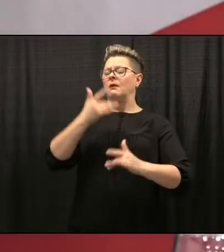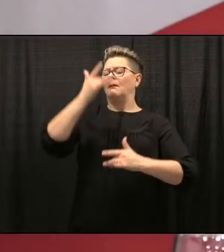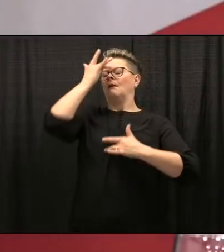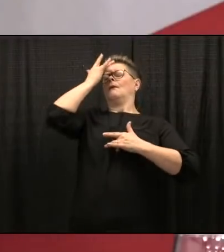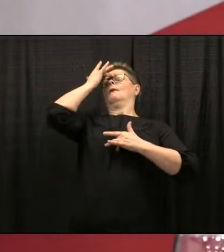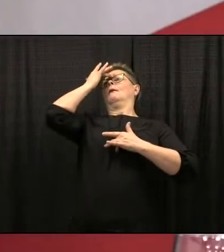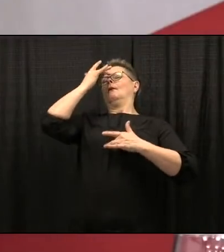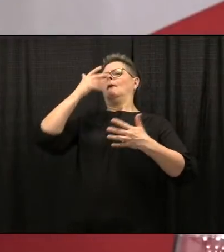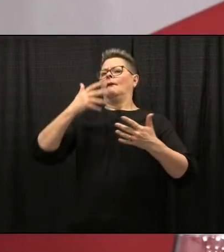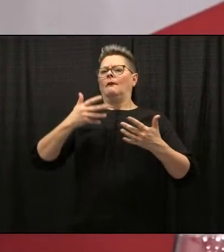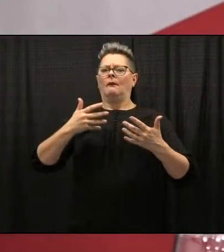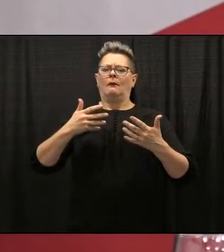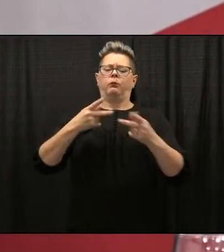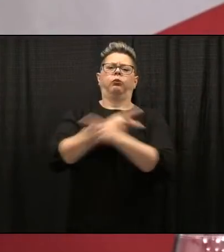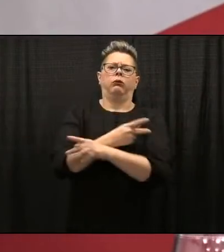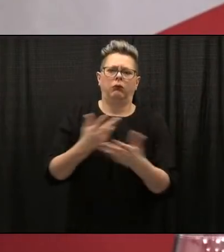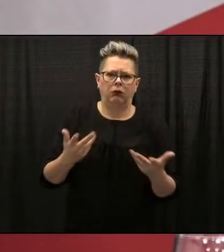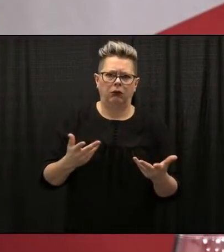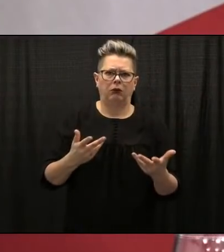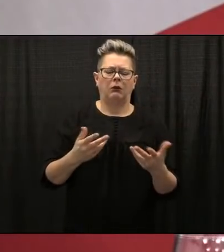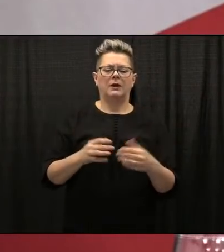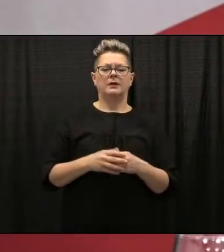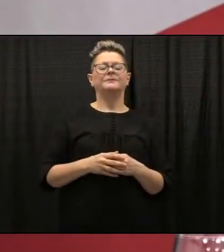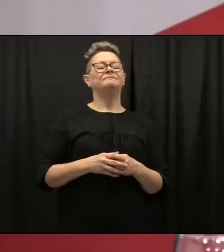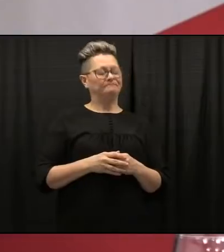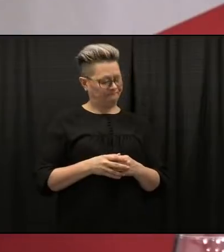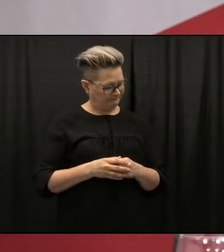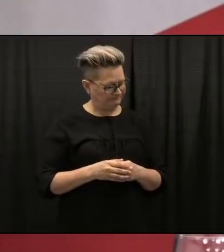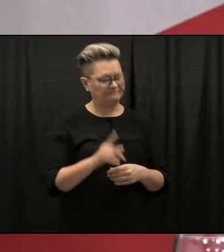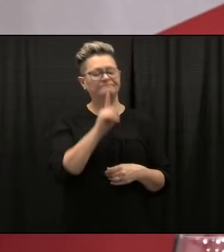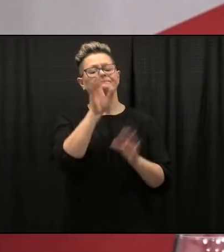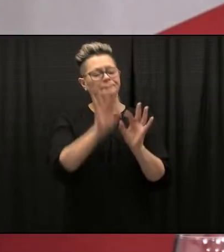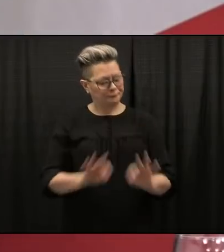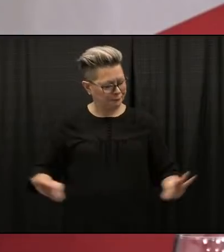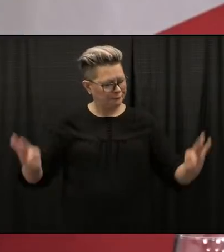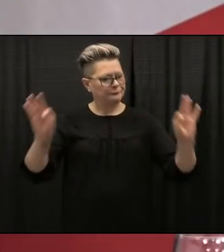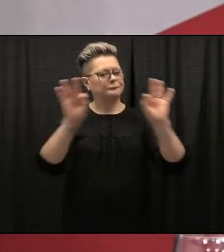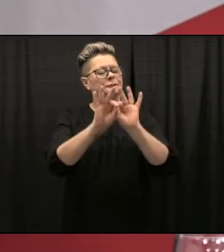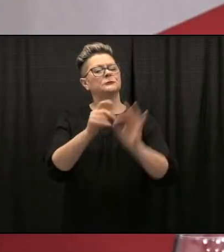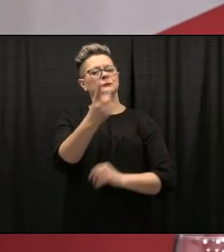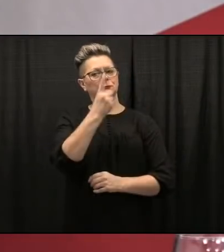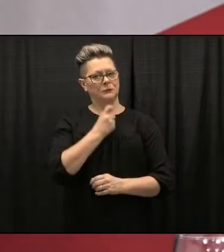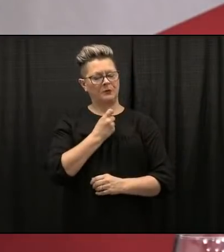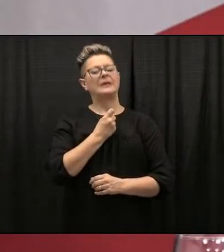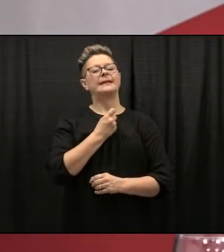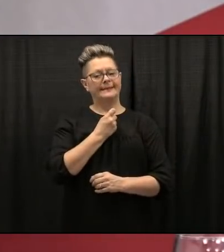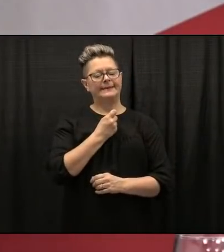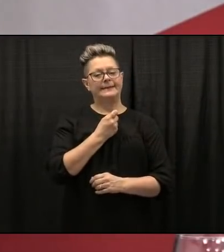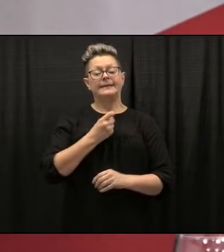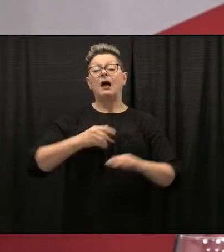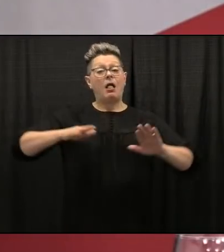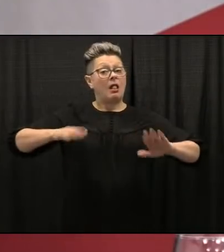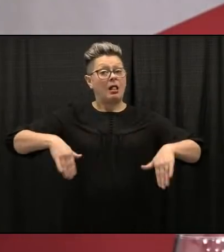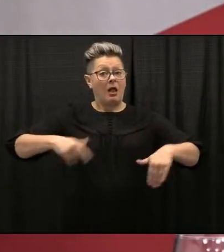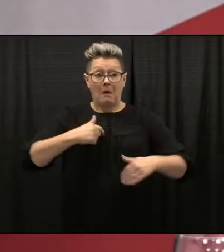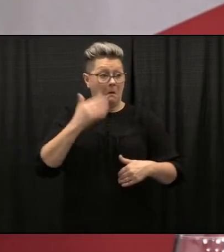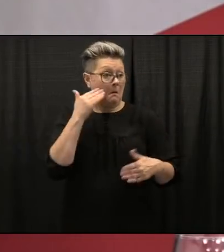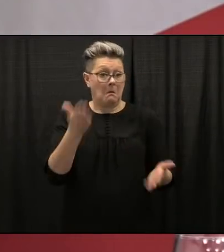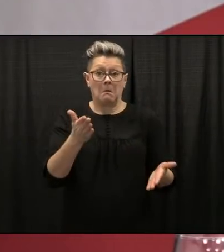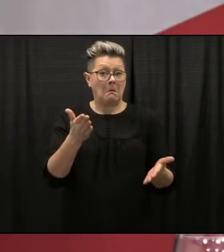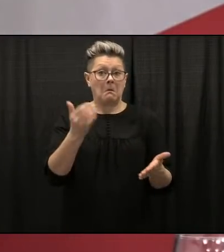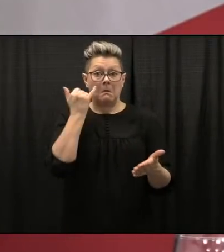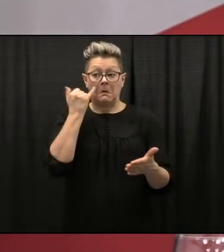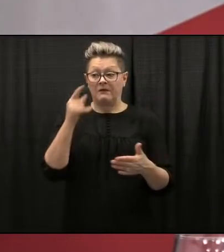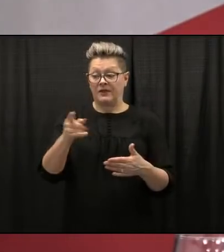it? Certainly, those are important questions. We have not been advised of any adverse reactions to